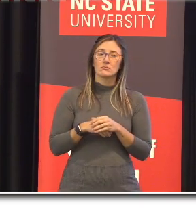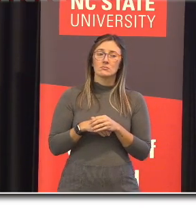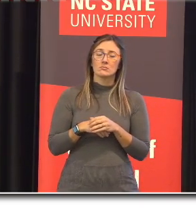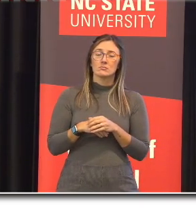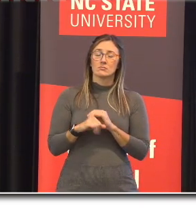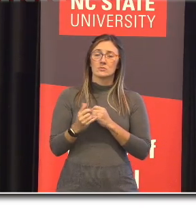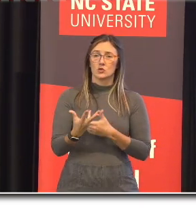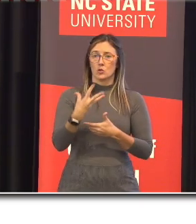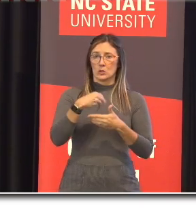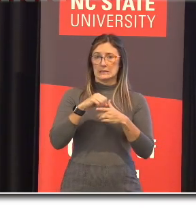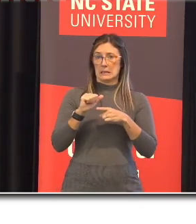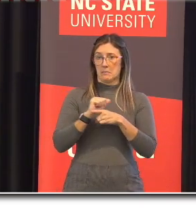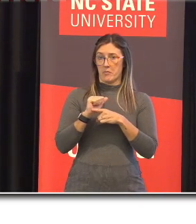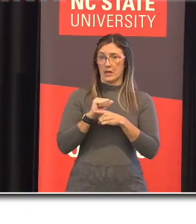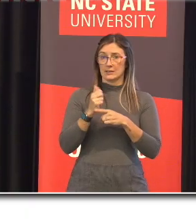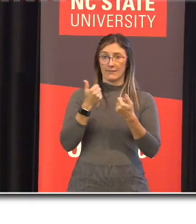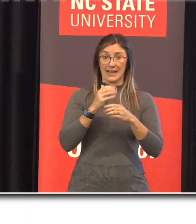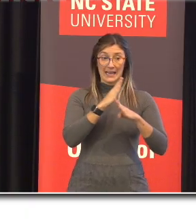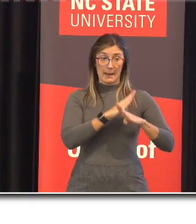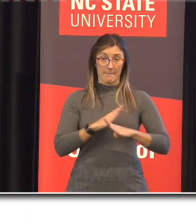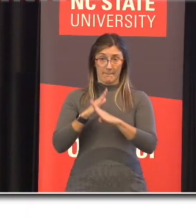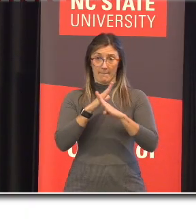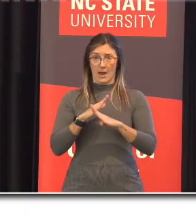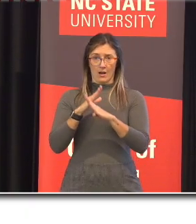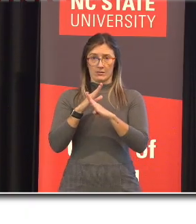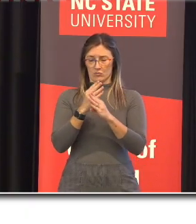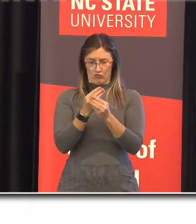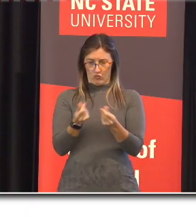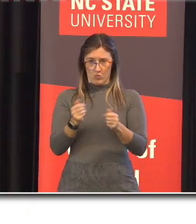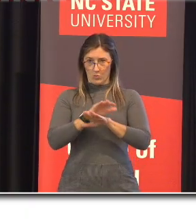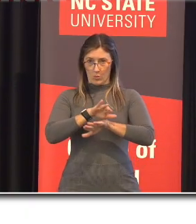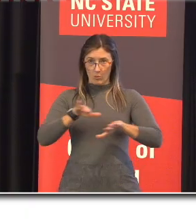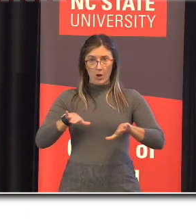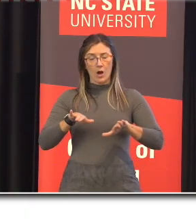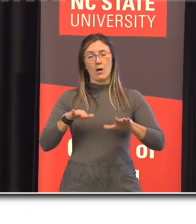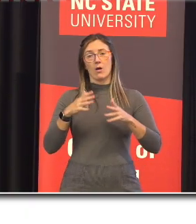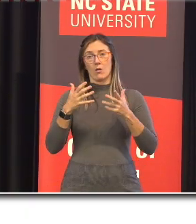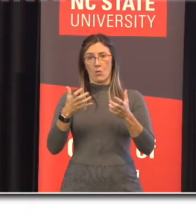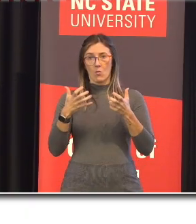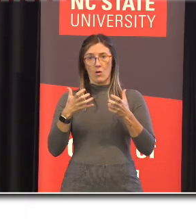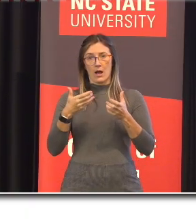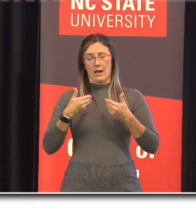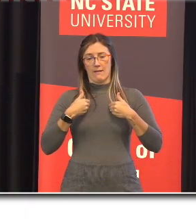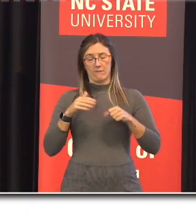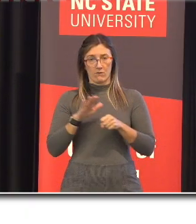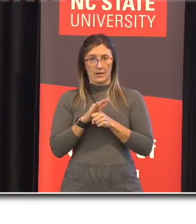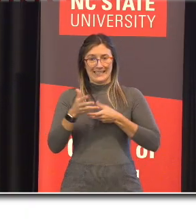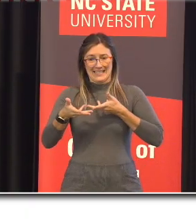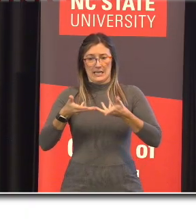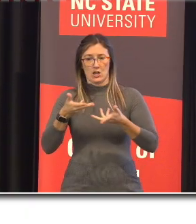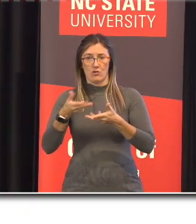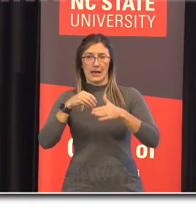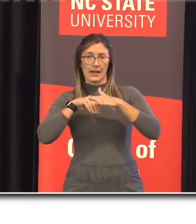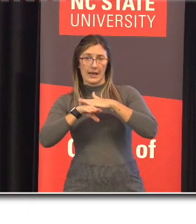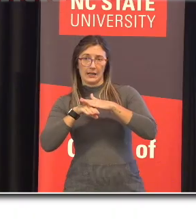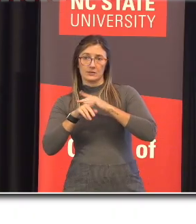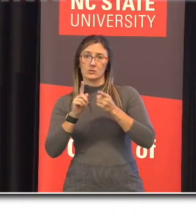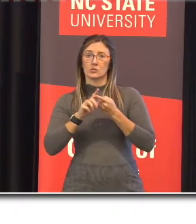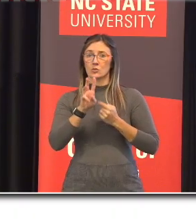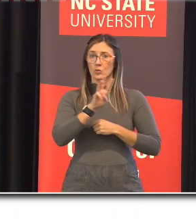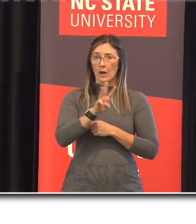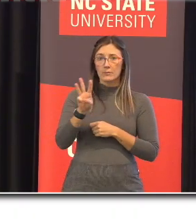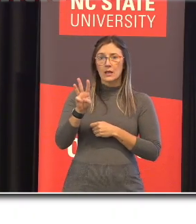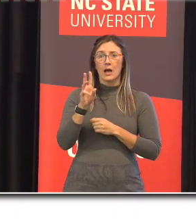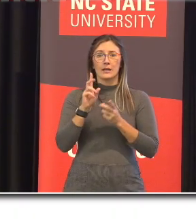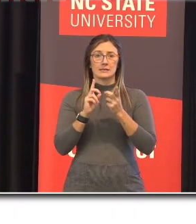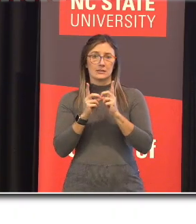practice of removing barriers that prevent interaction with or access to websites, digital